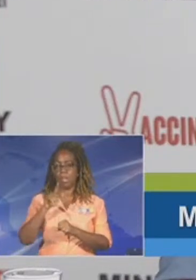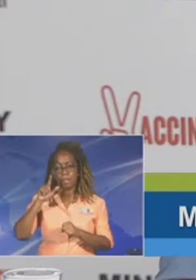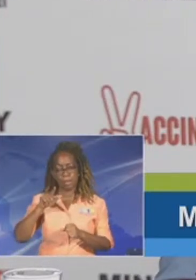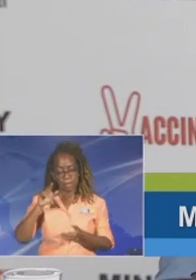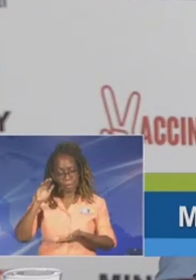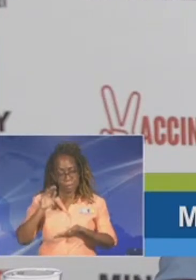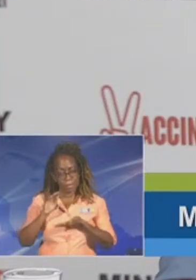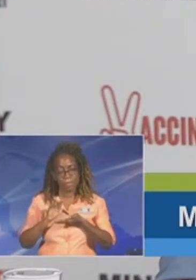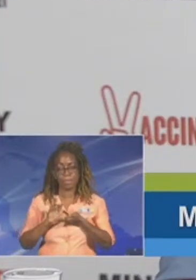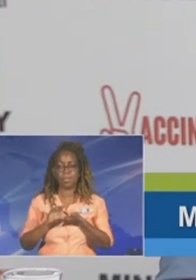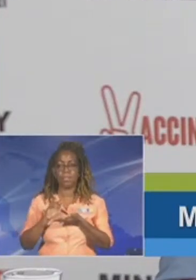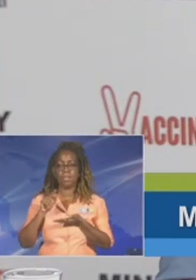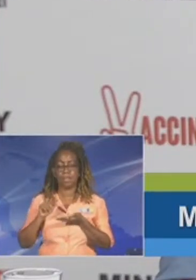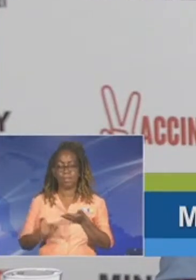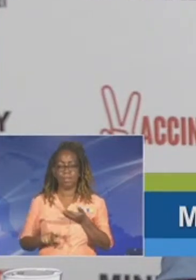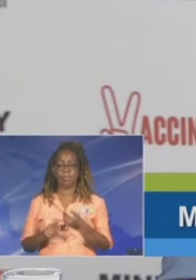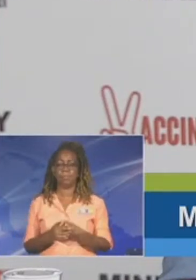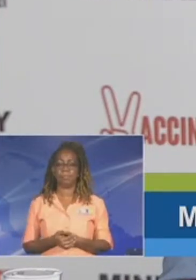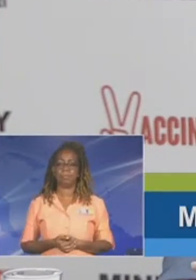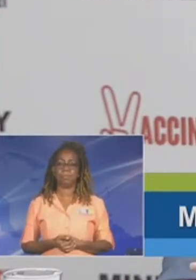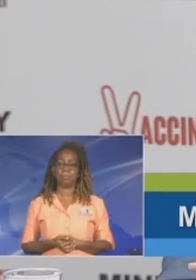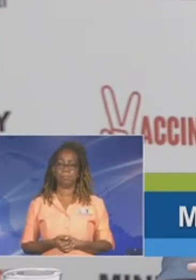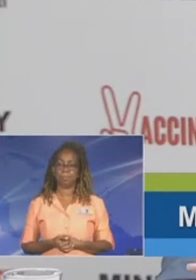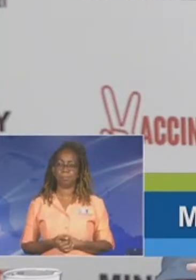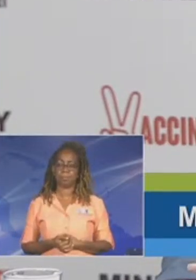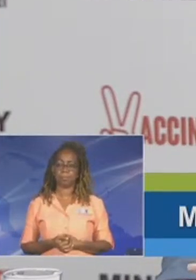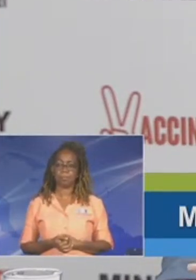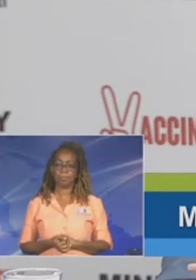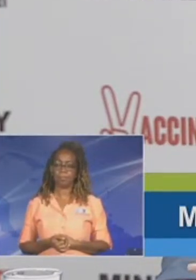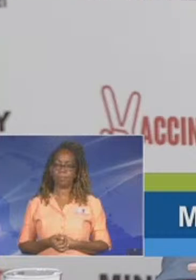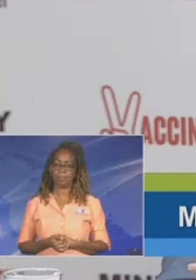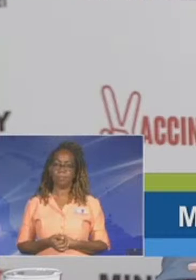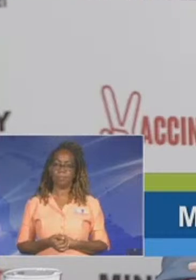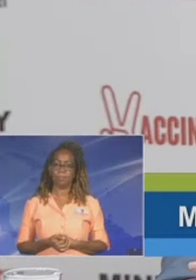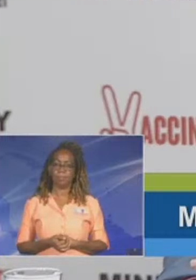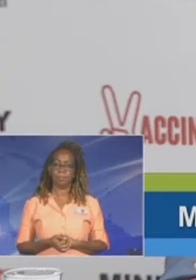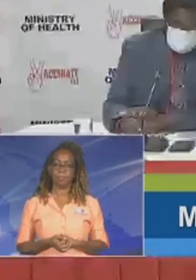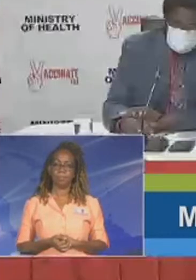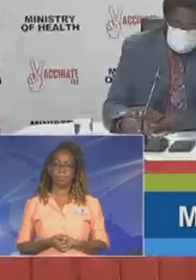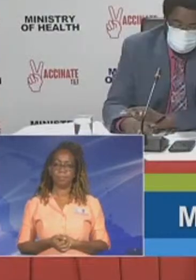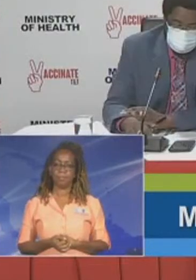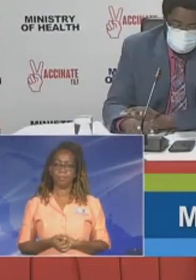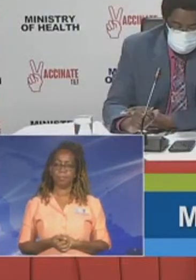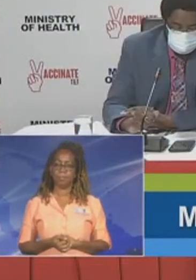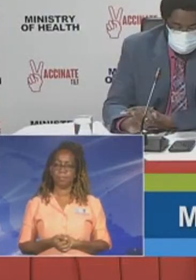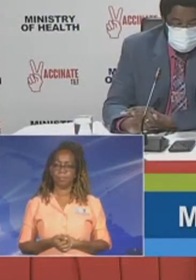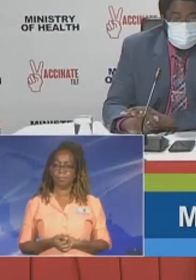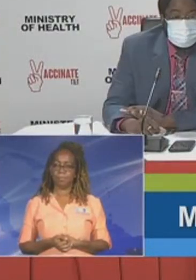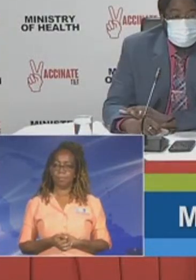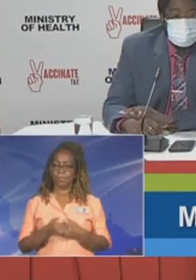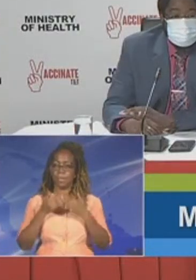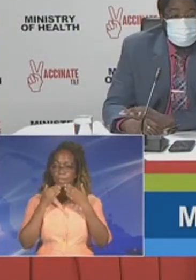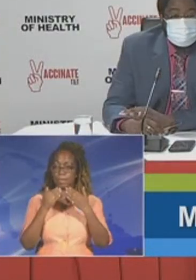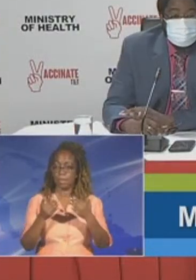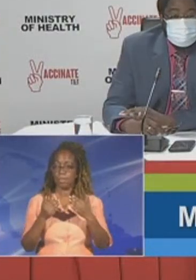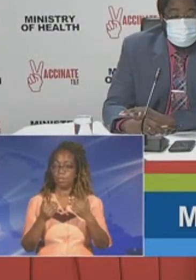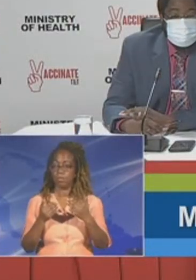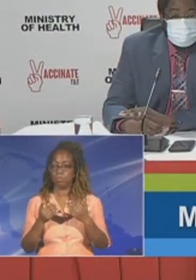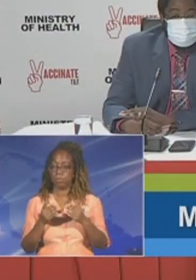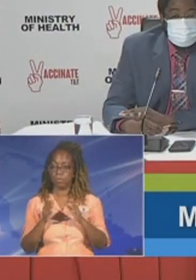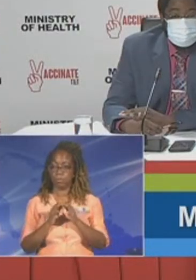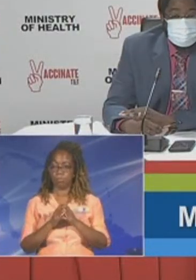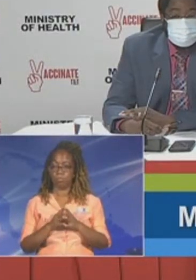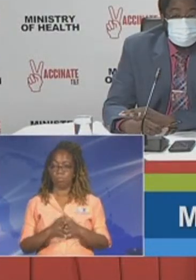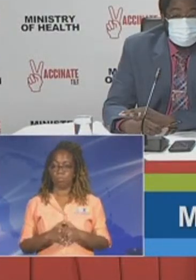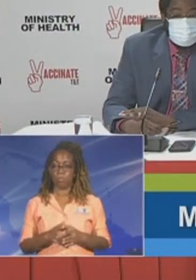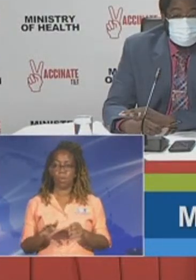time. So with that, I will turn you back over to Ms. Alcantara. Thank you very much, Dr. Hines. As we